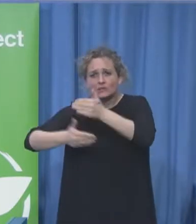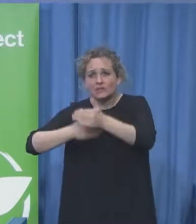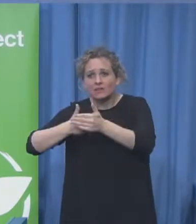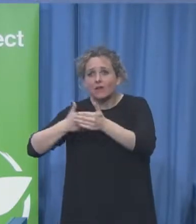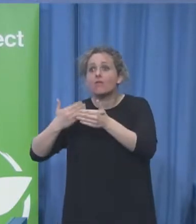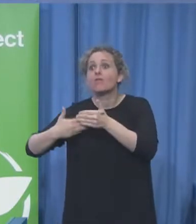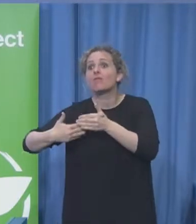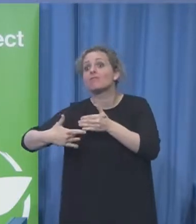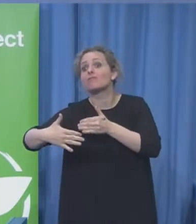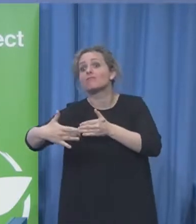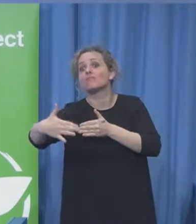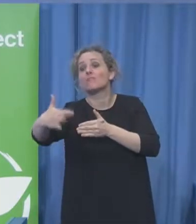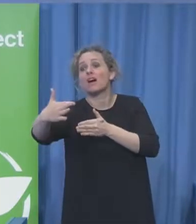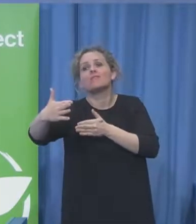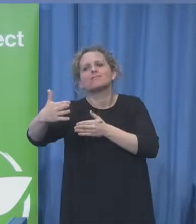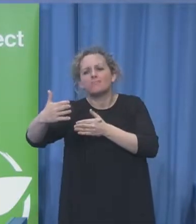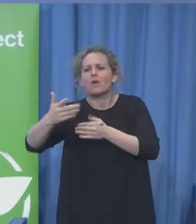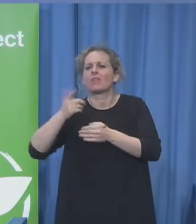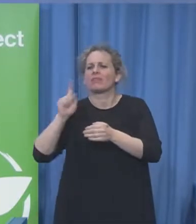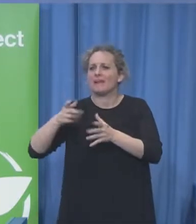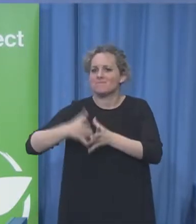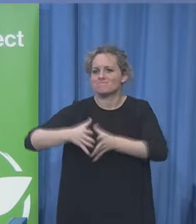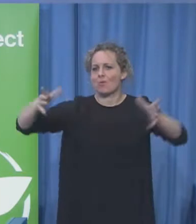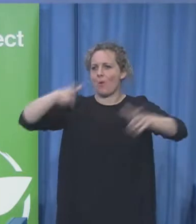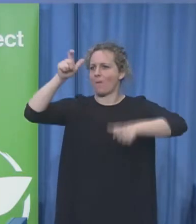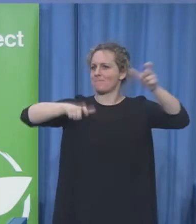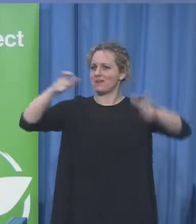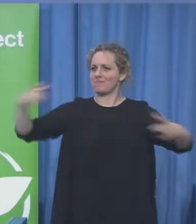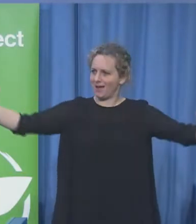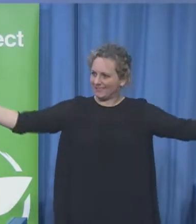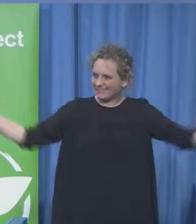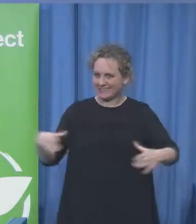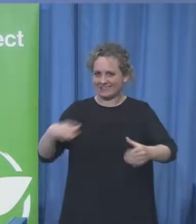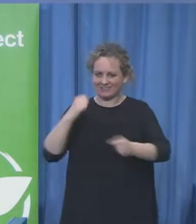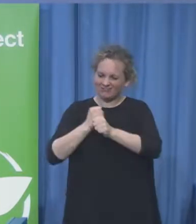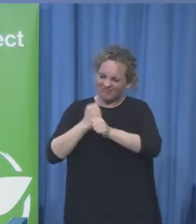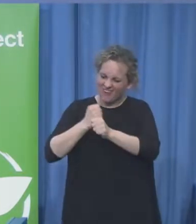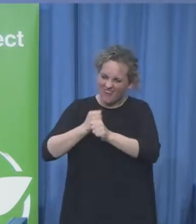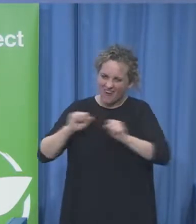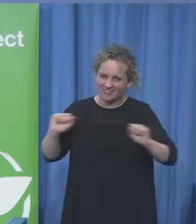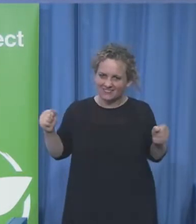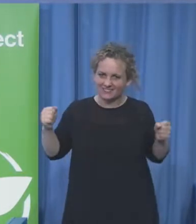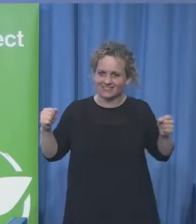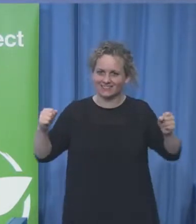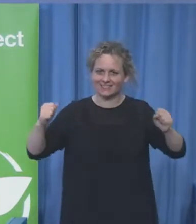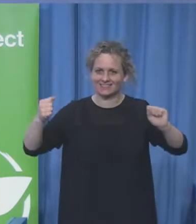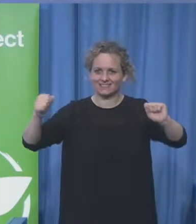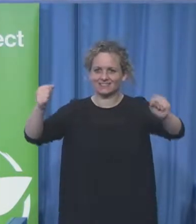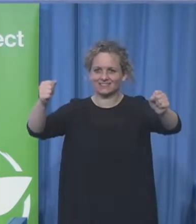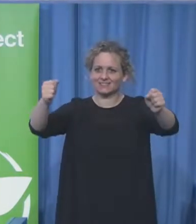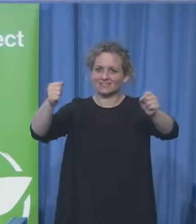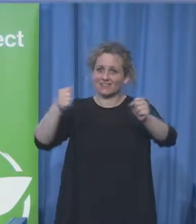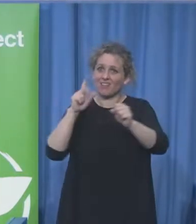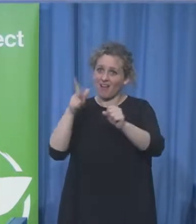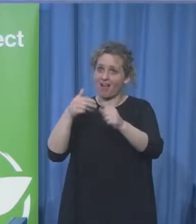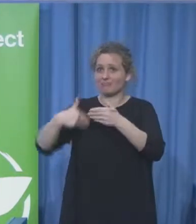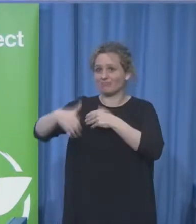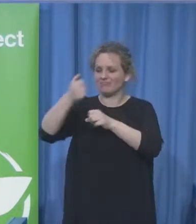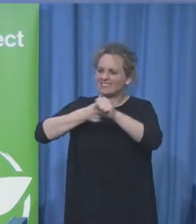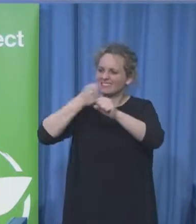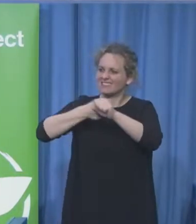to meaningful and rewarding jobs. I think there's a lot of breakthroughs that are happening. I